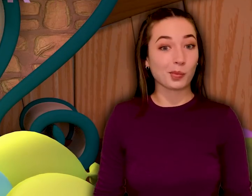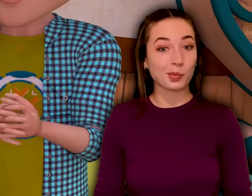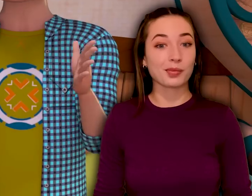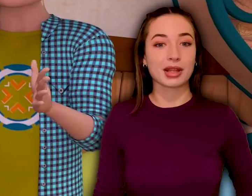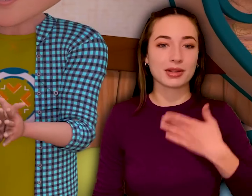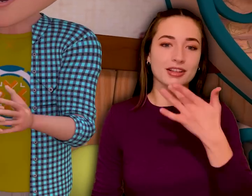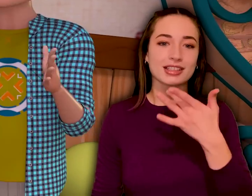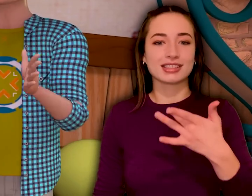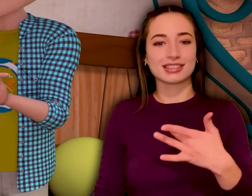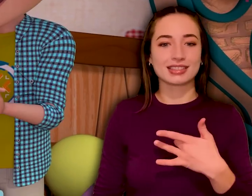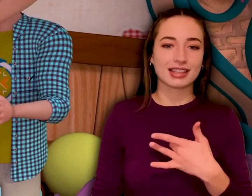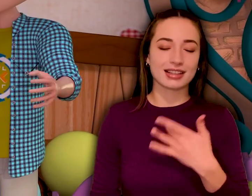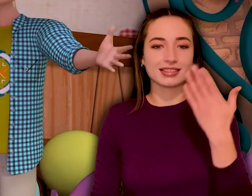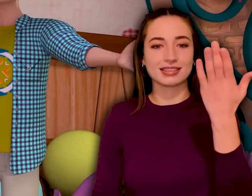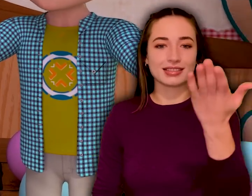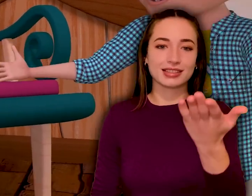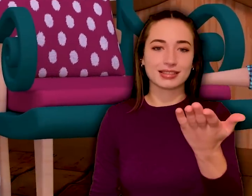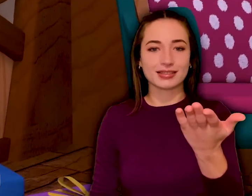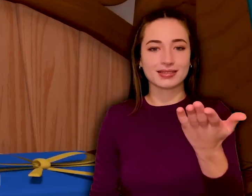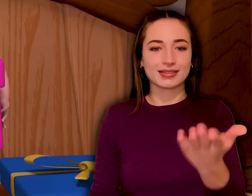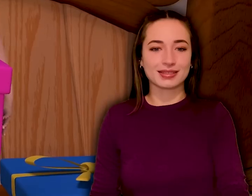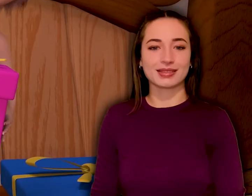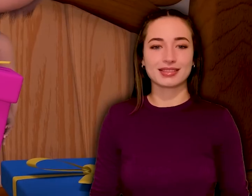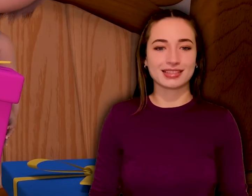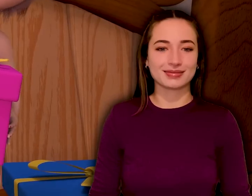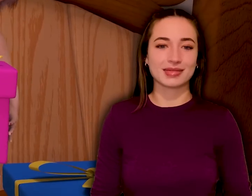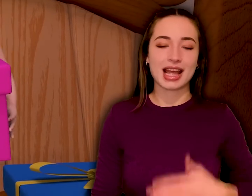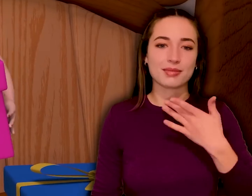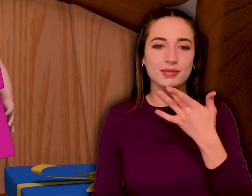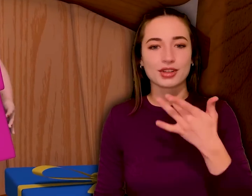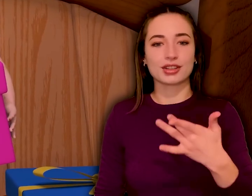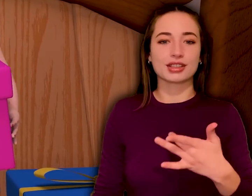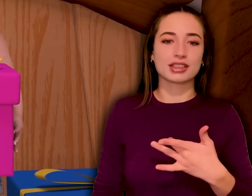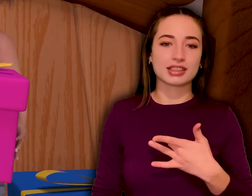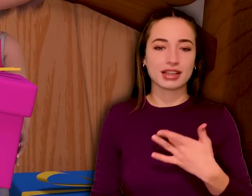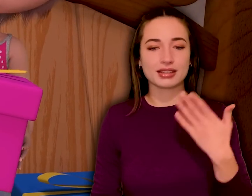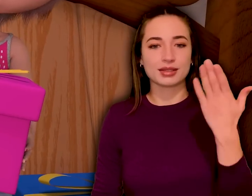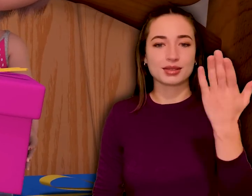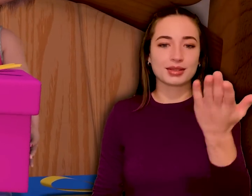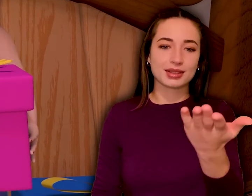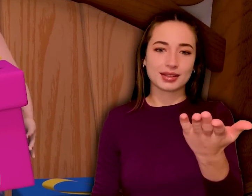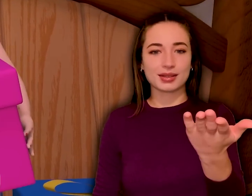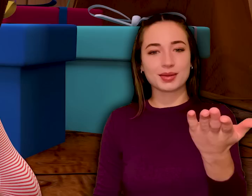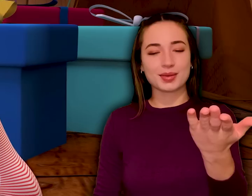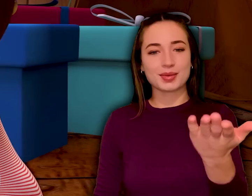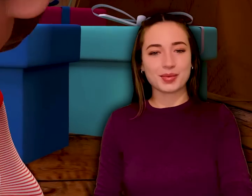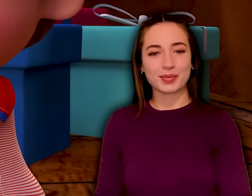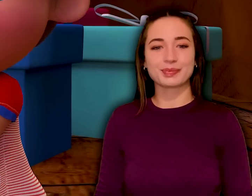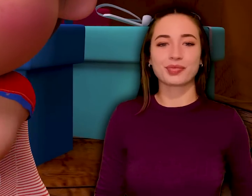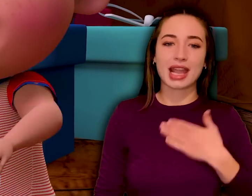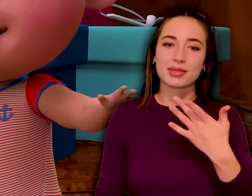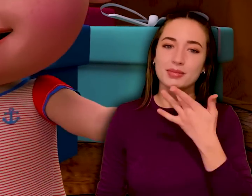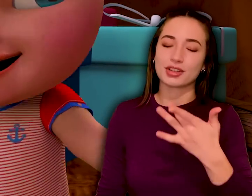you happy birthday to you happy birthday to